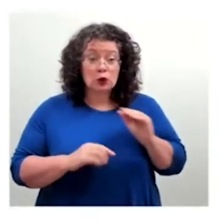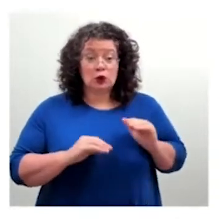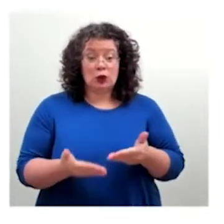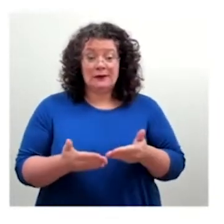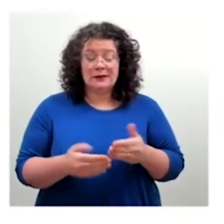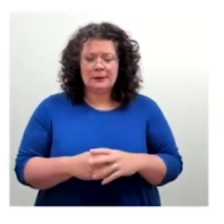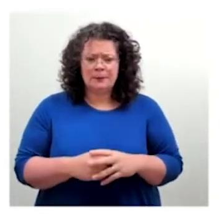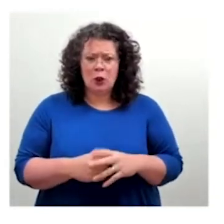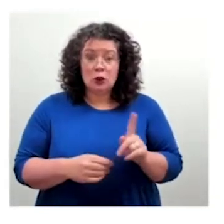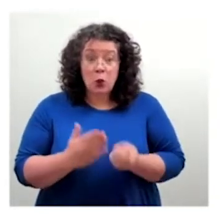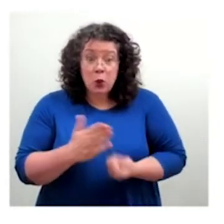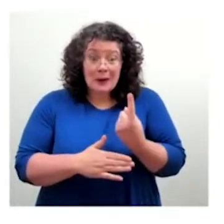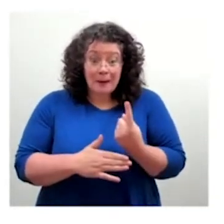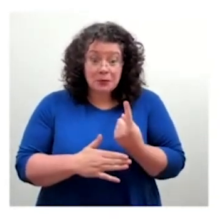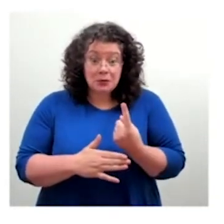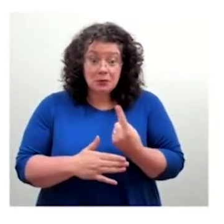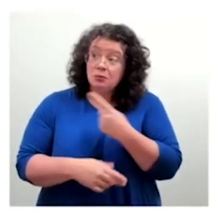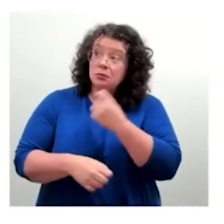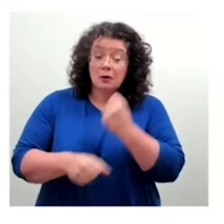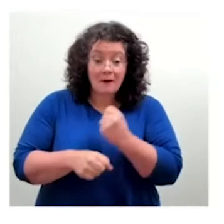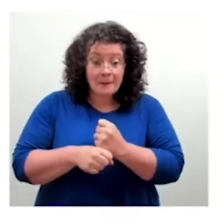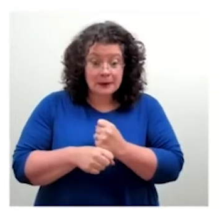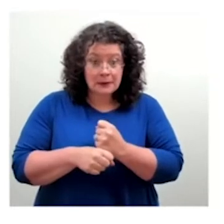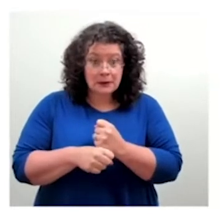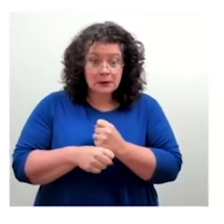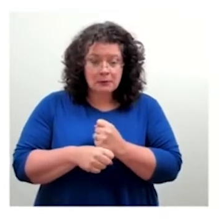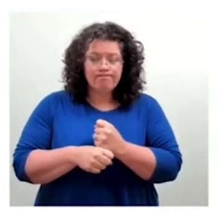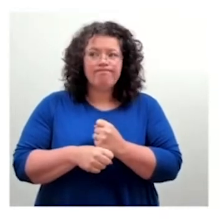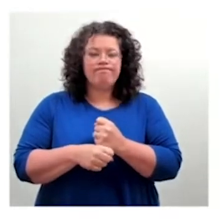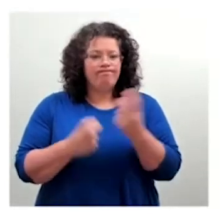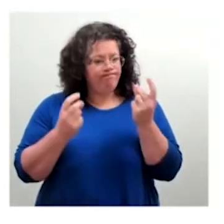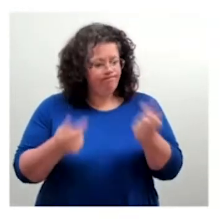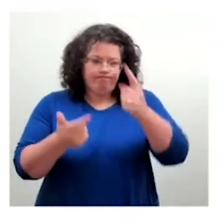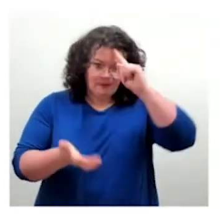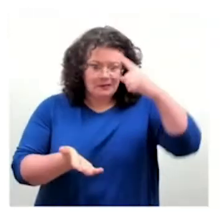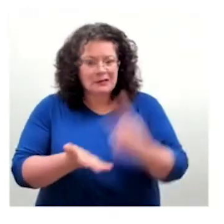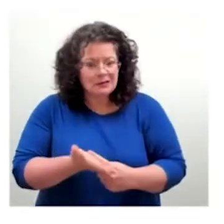law upgrading the digital services and put millions of